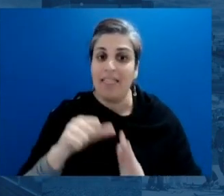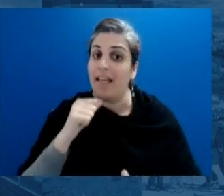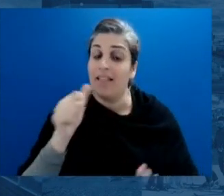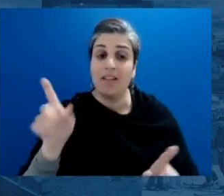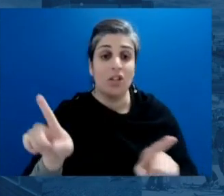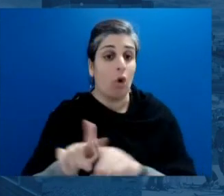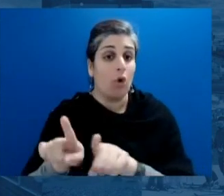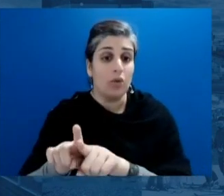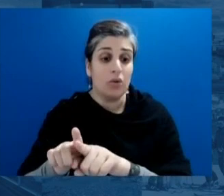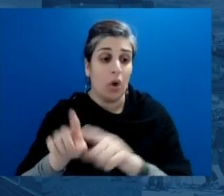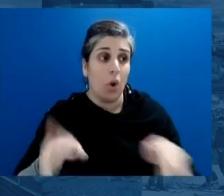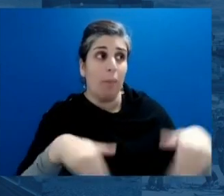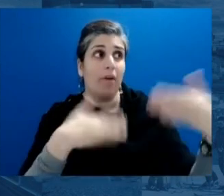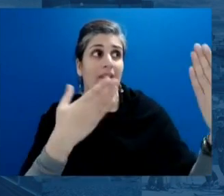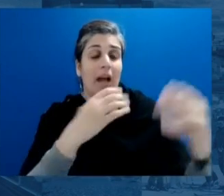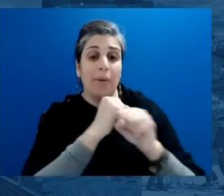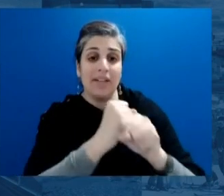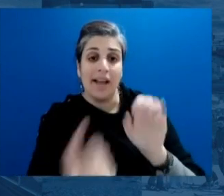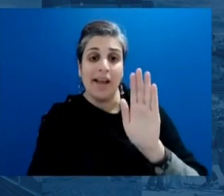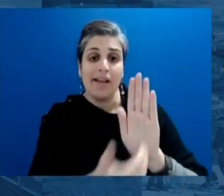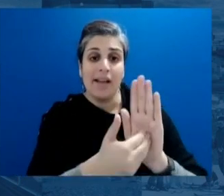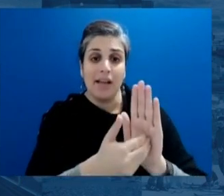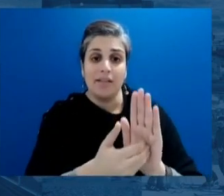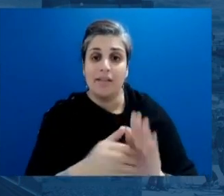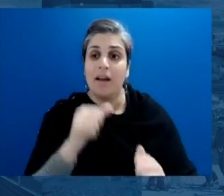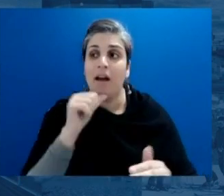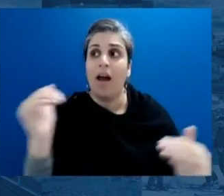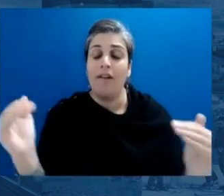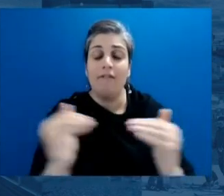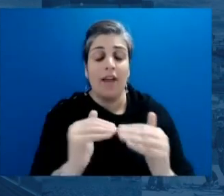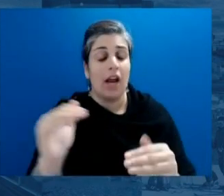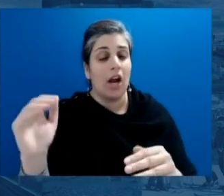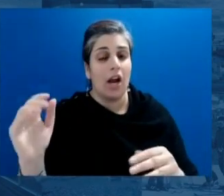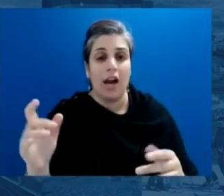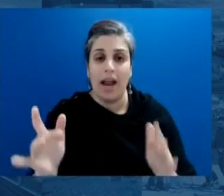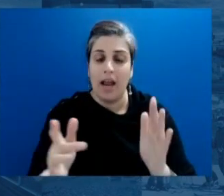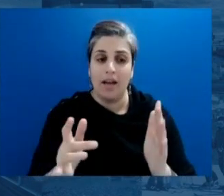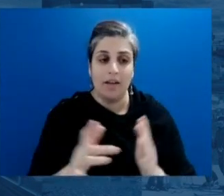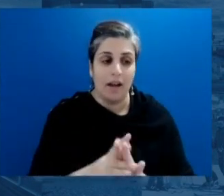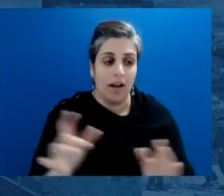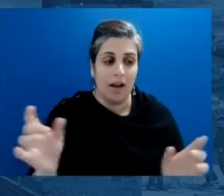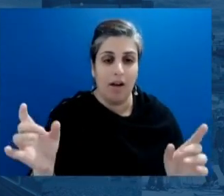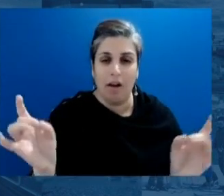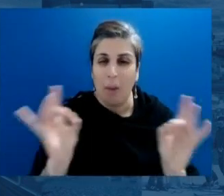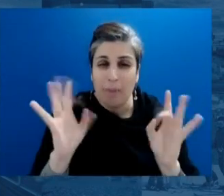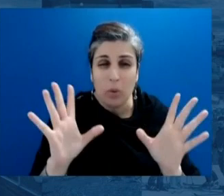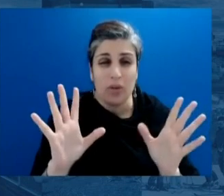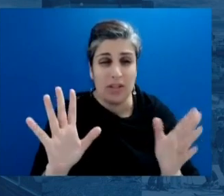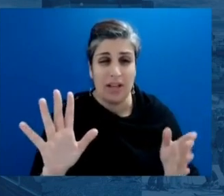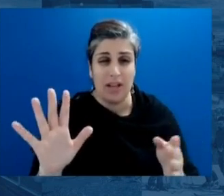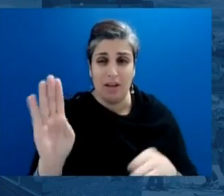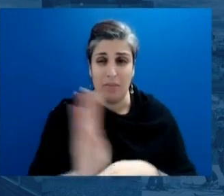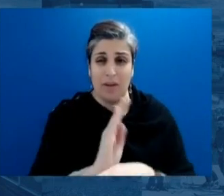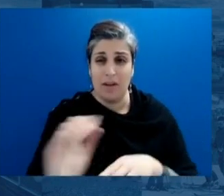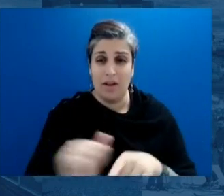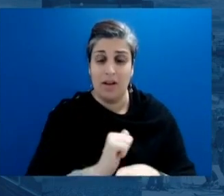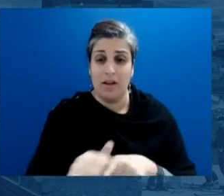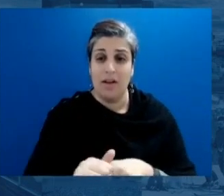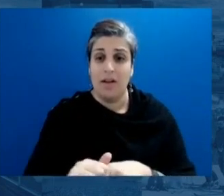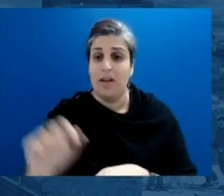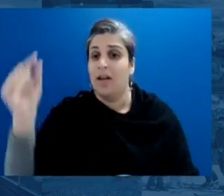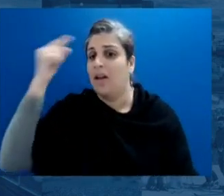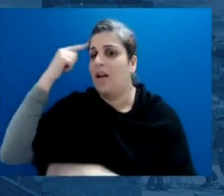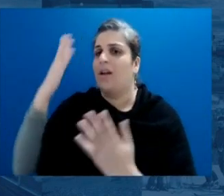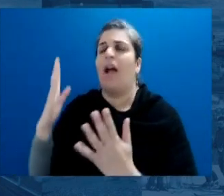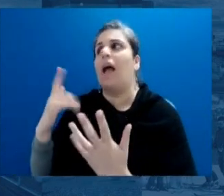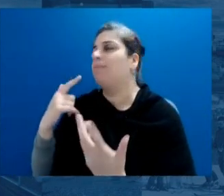unfair or abusive business practices. And I have attended a number of Attorney General conferences, and Governor, I hate to be in the minority,